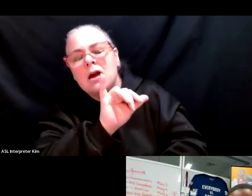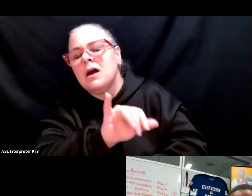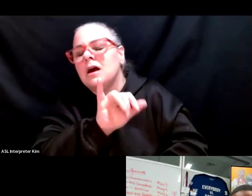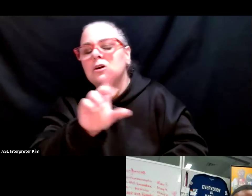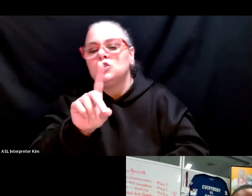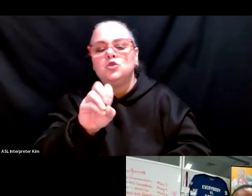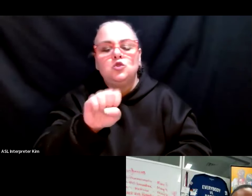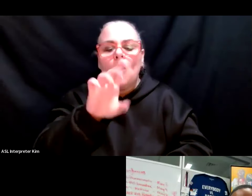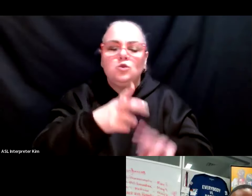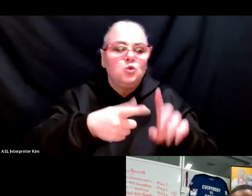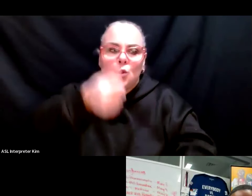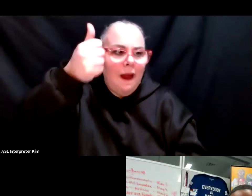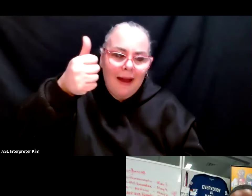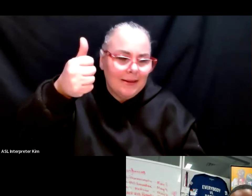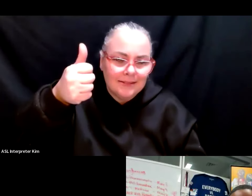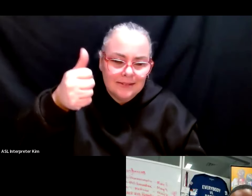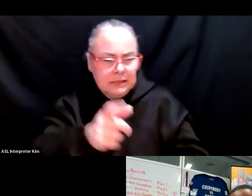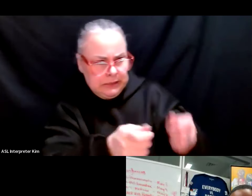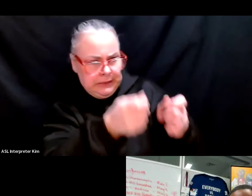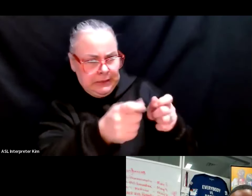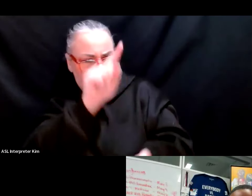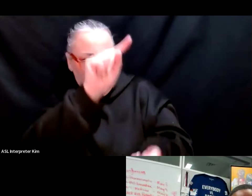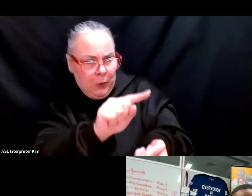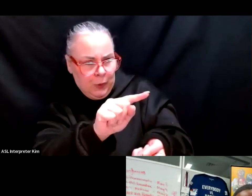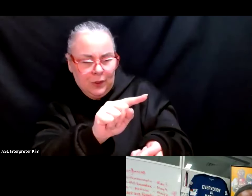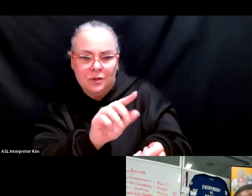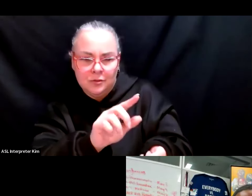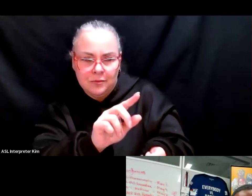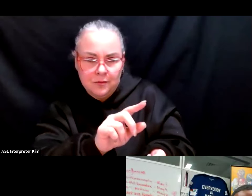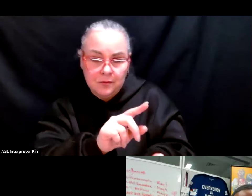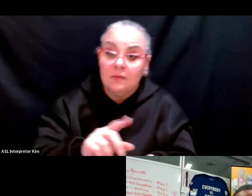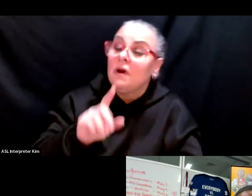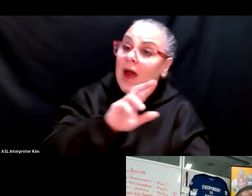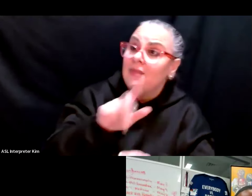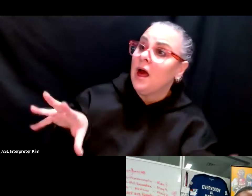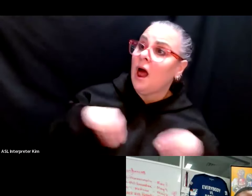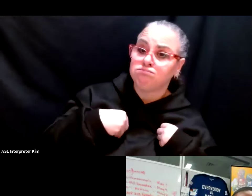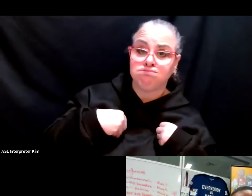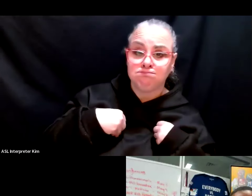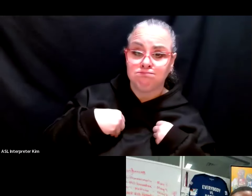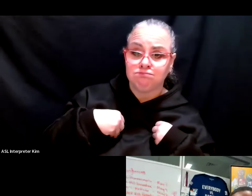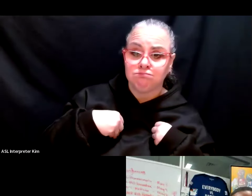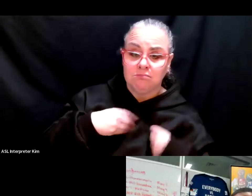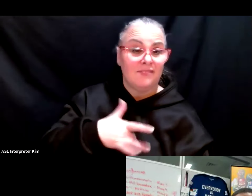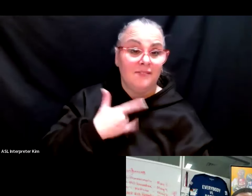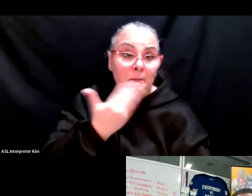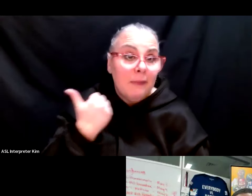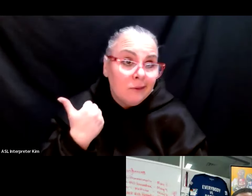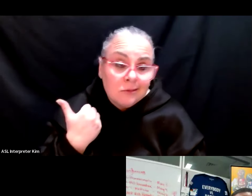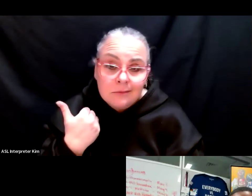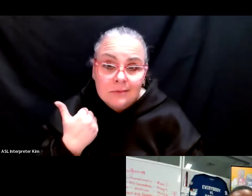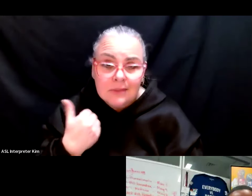was actually too high, let's adjust the dose, and the patient takes it. So you have to